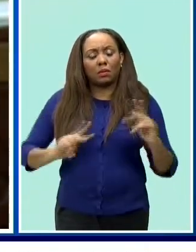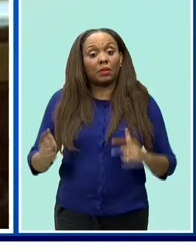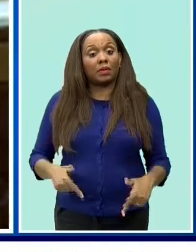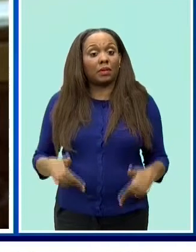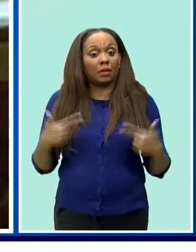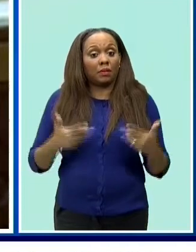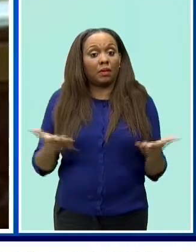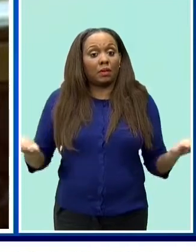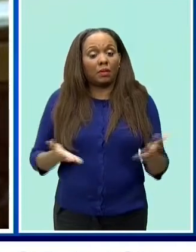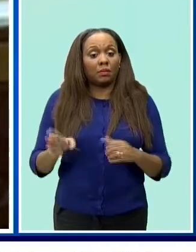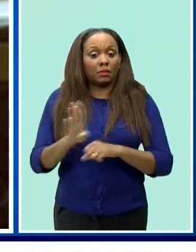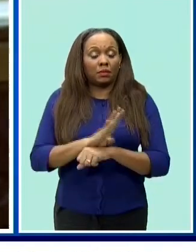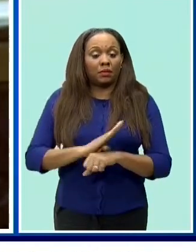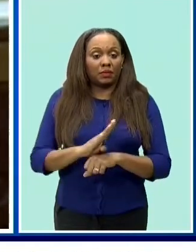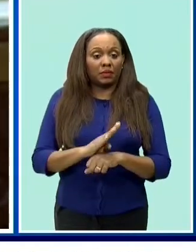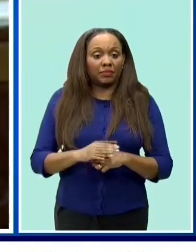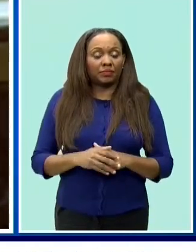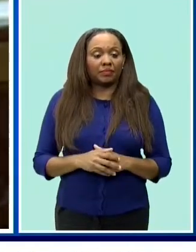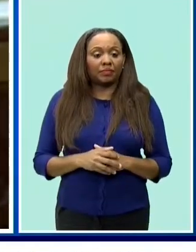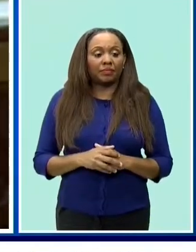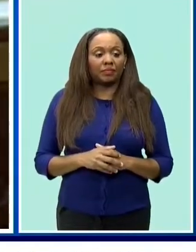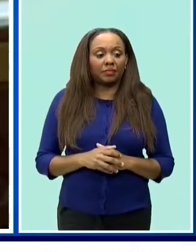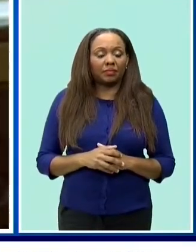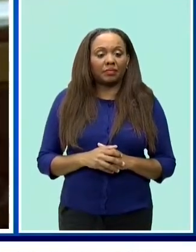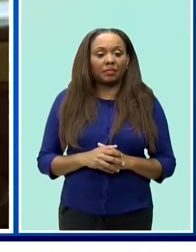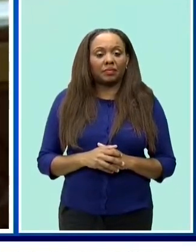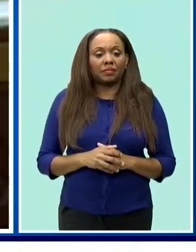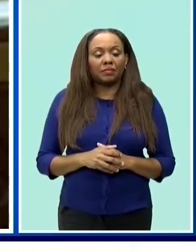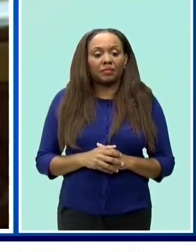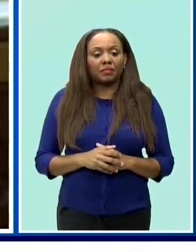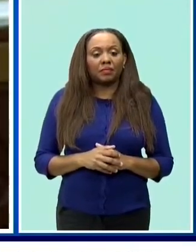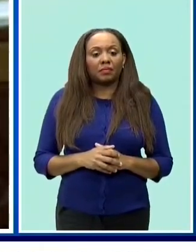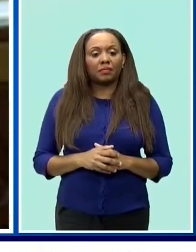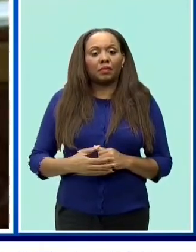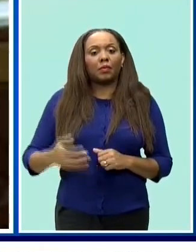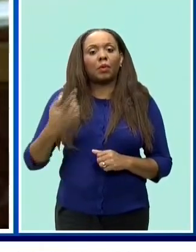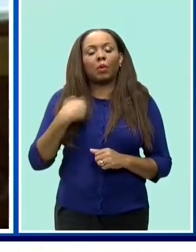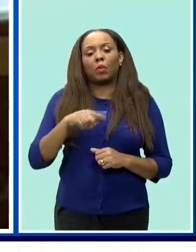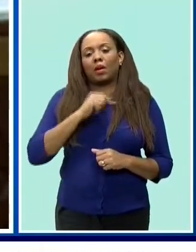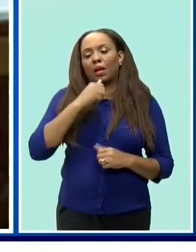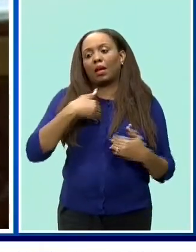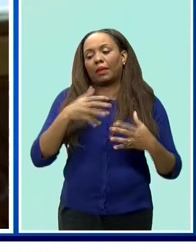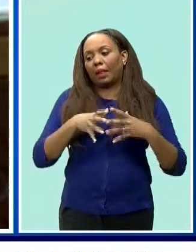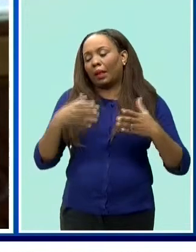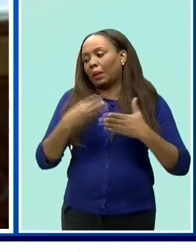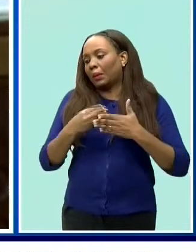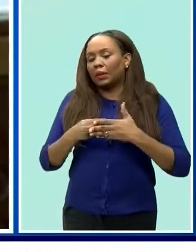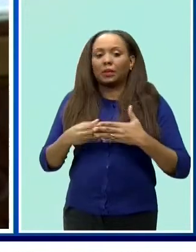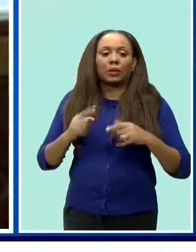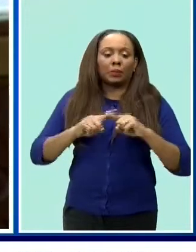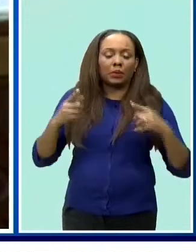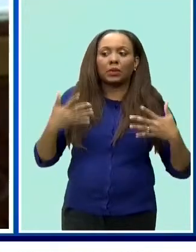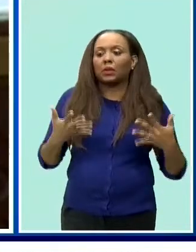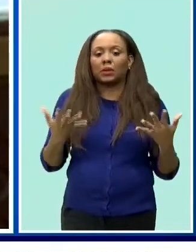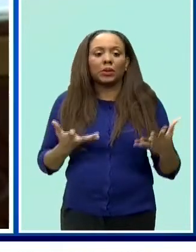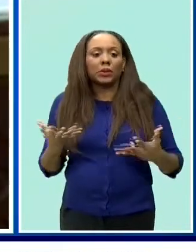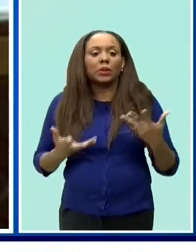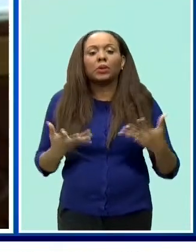country. Now, the fact that we are cash-strapped means that we now have to look